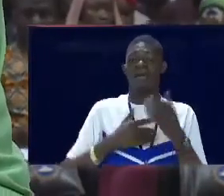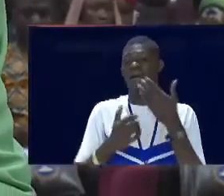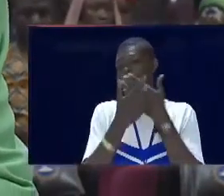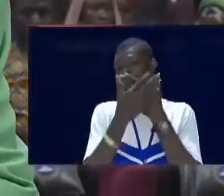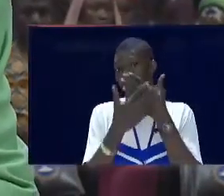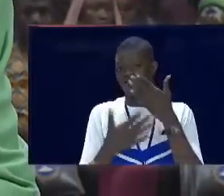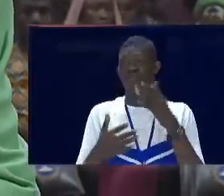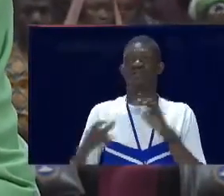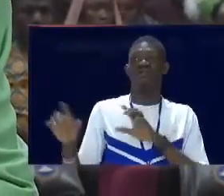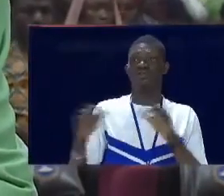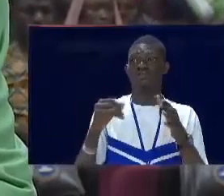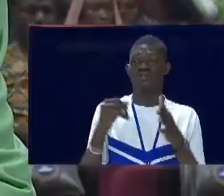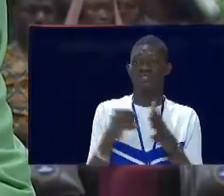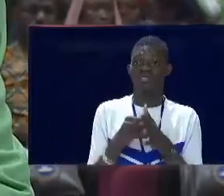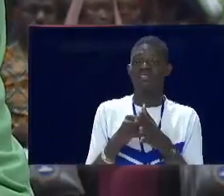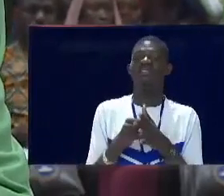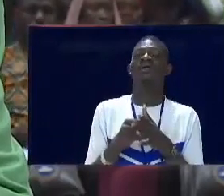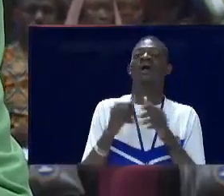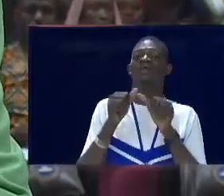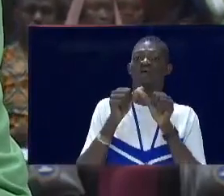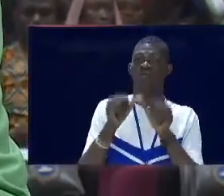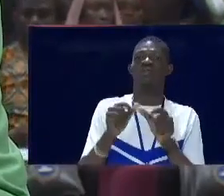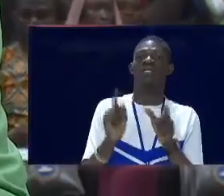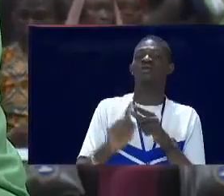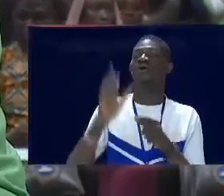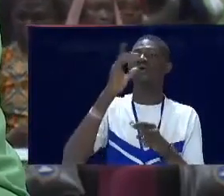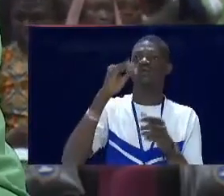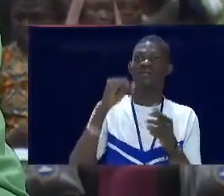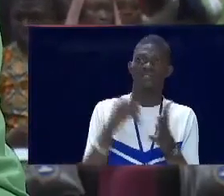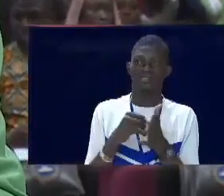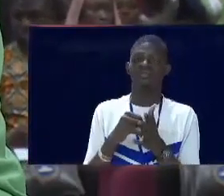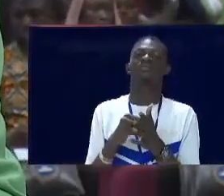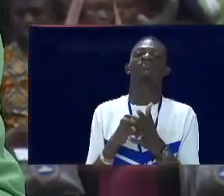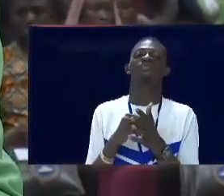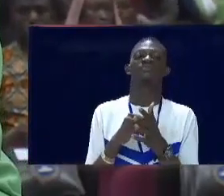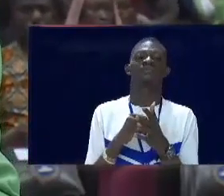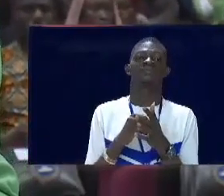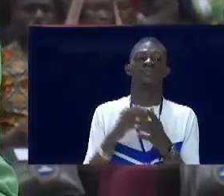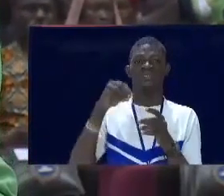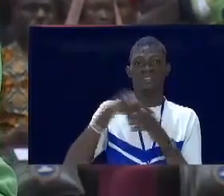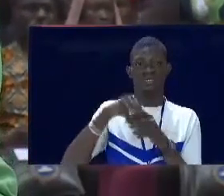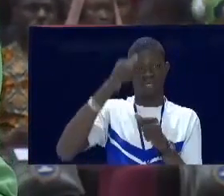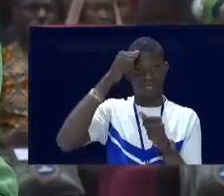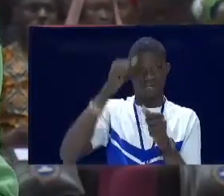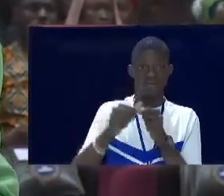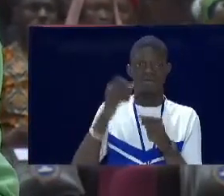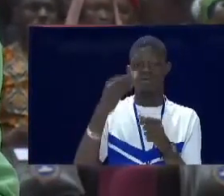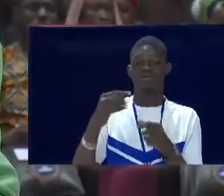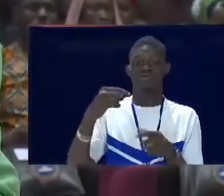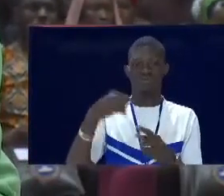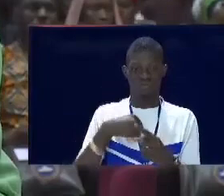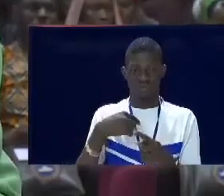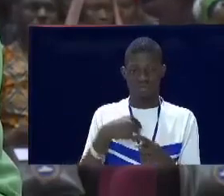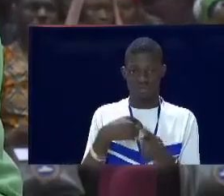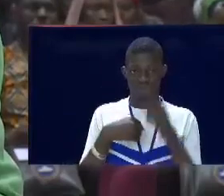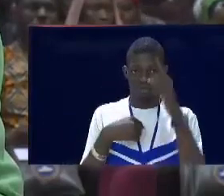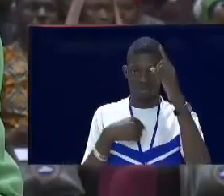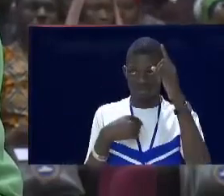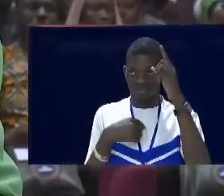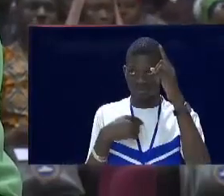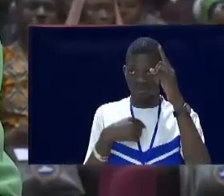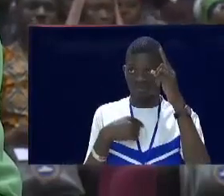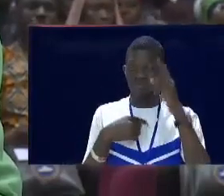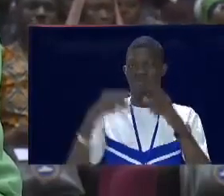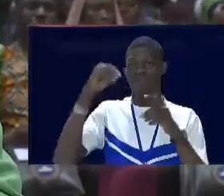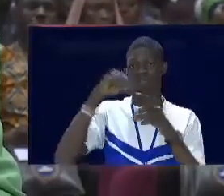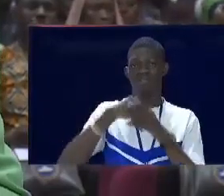This do ye as oft as ye drink it in remembrance of me. In